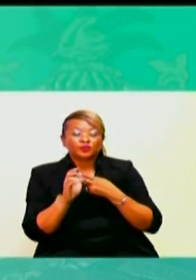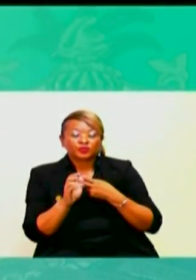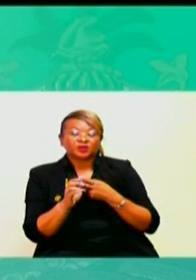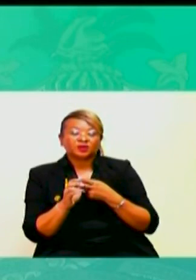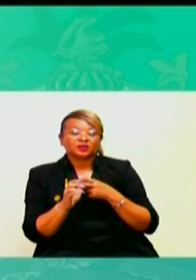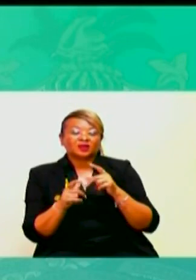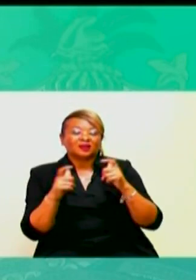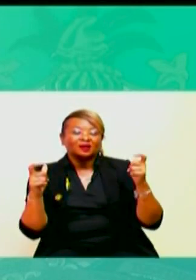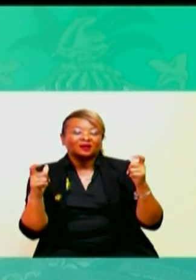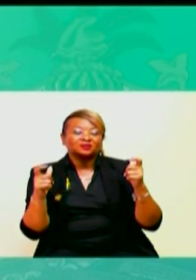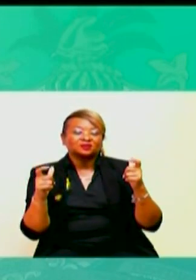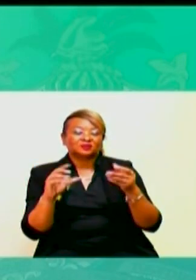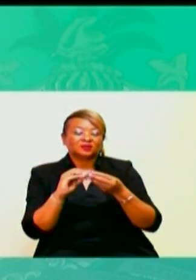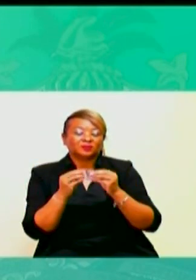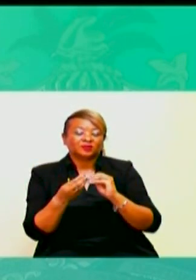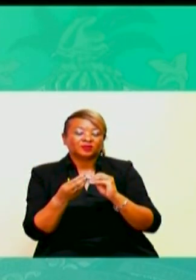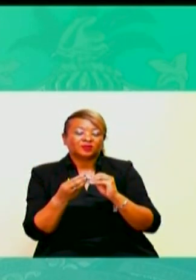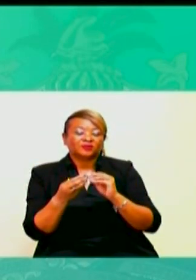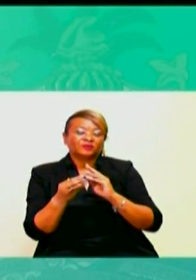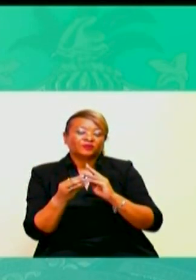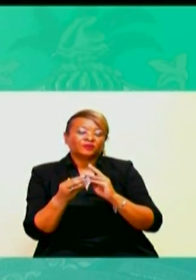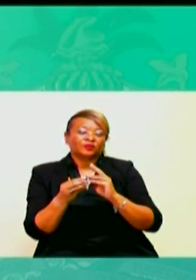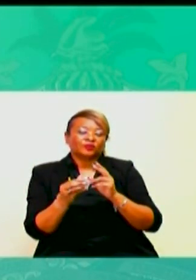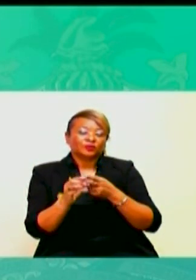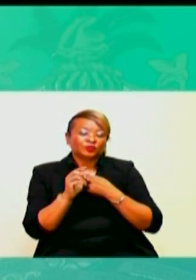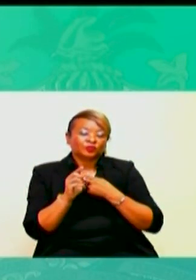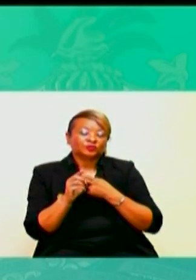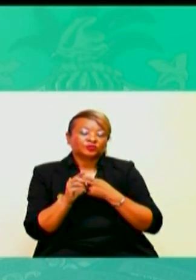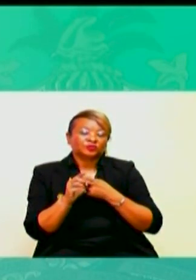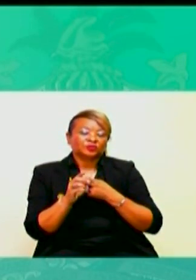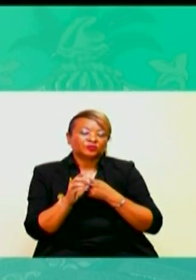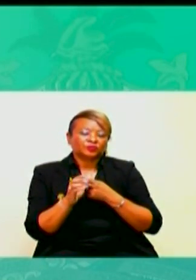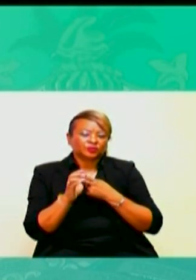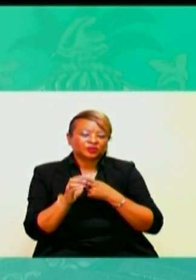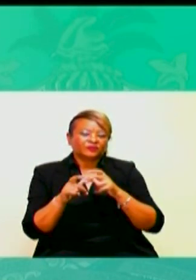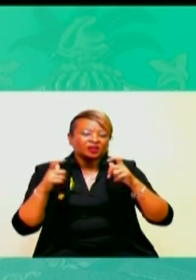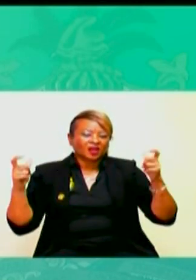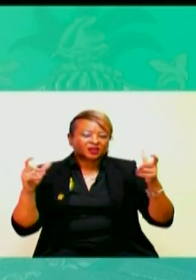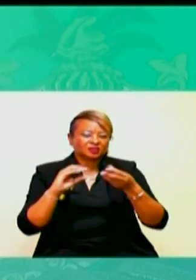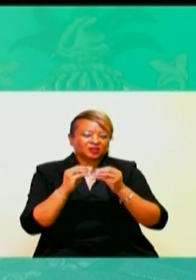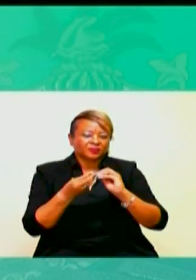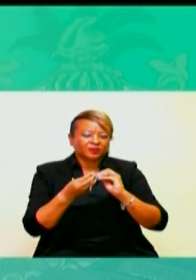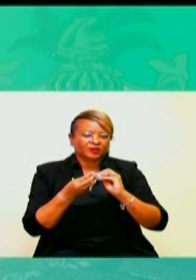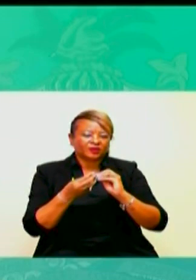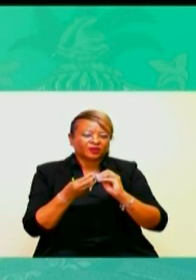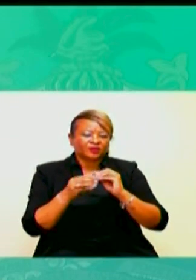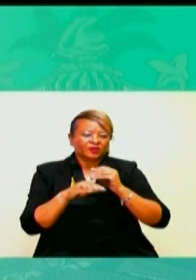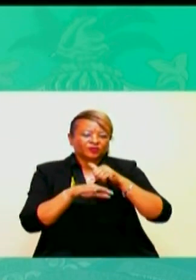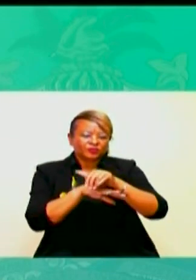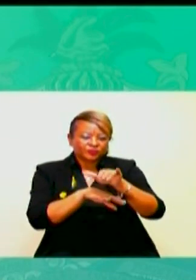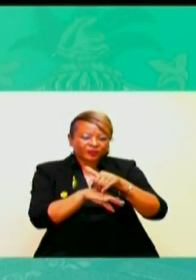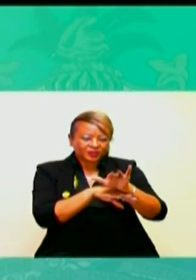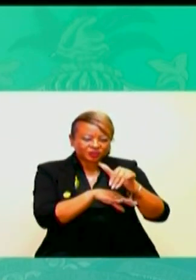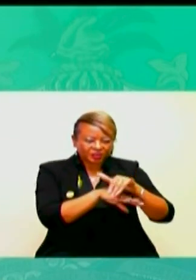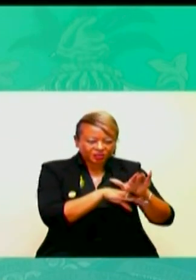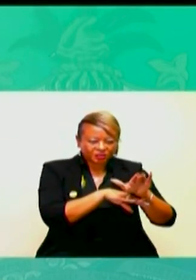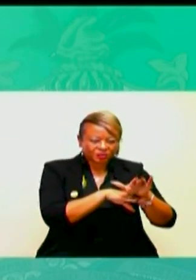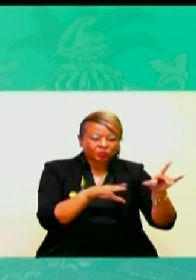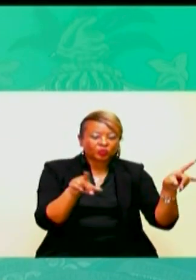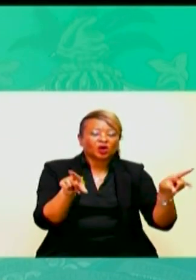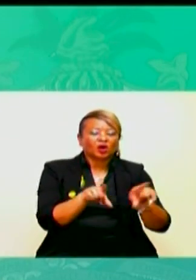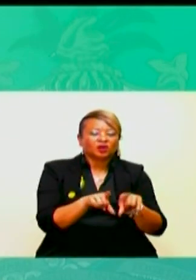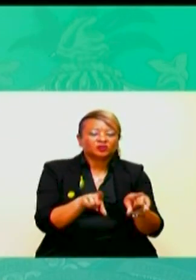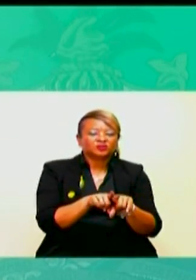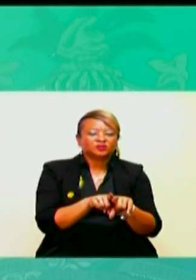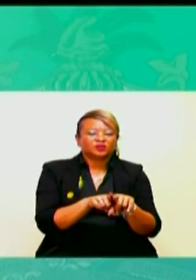largest number of recruits in the history of immigration, apart from having the largest numbers of repatriations, we also